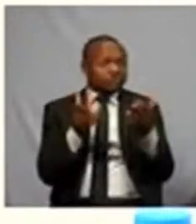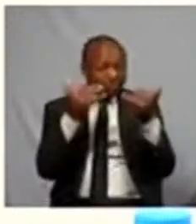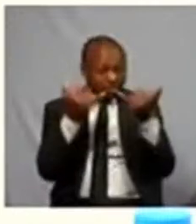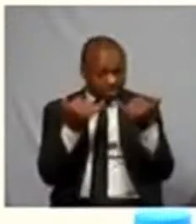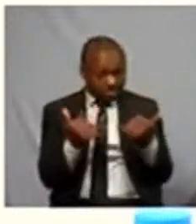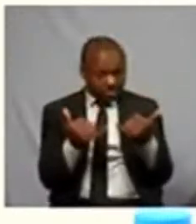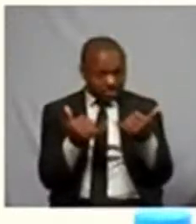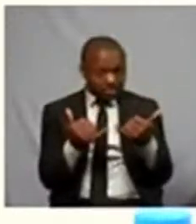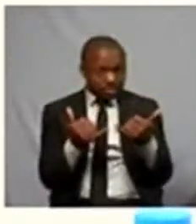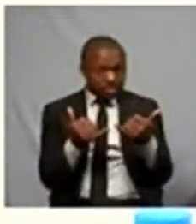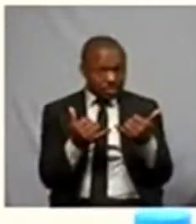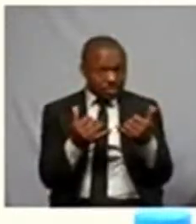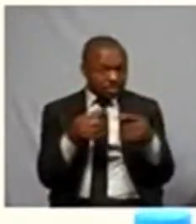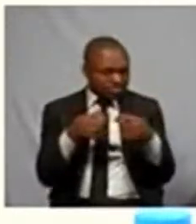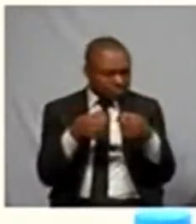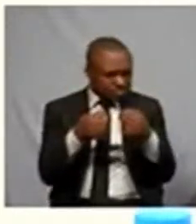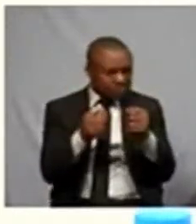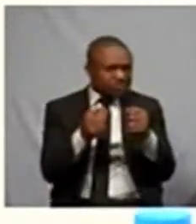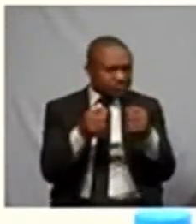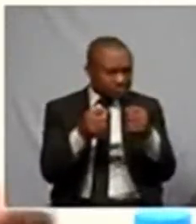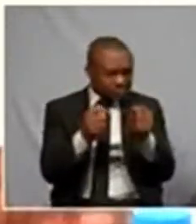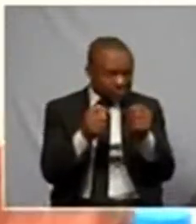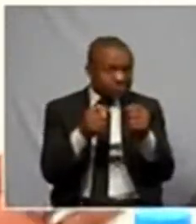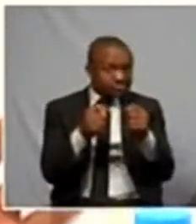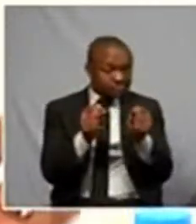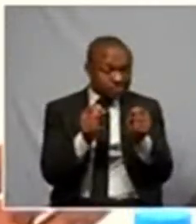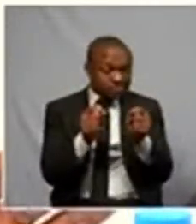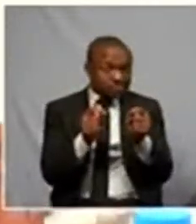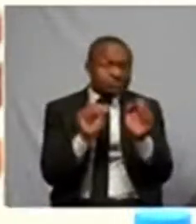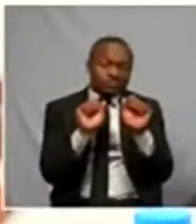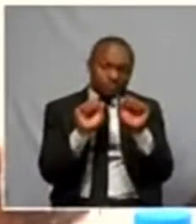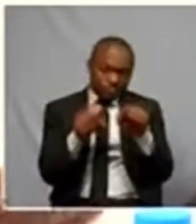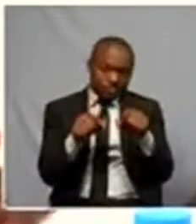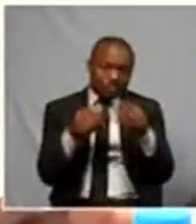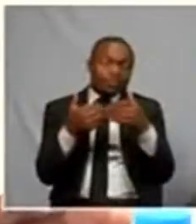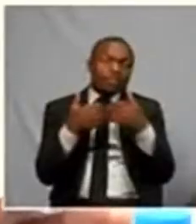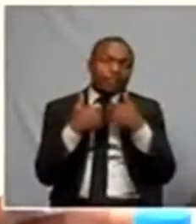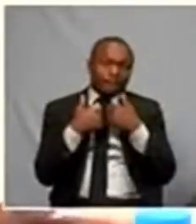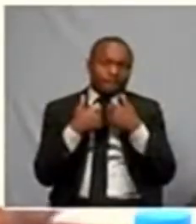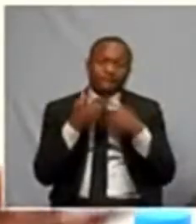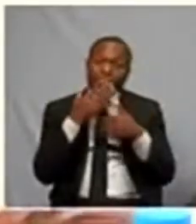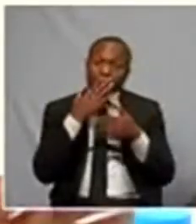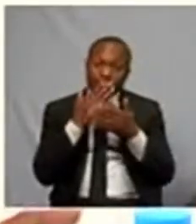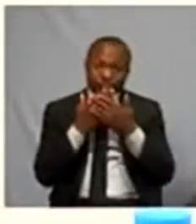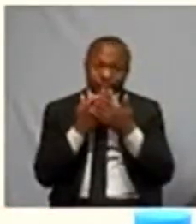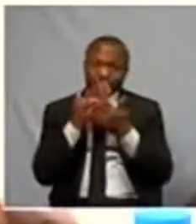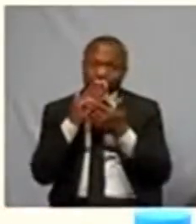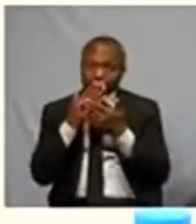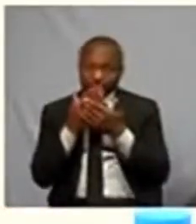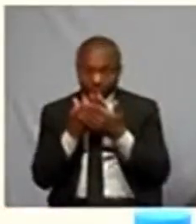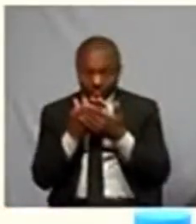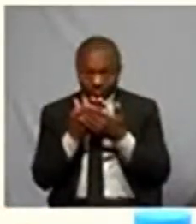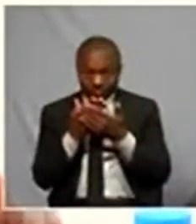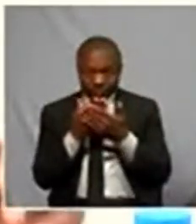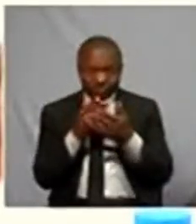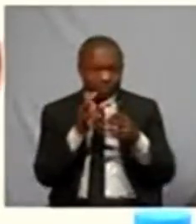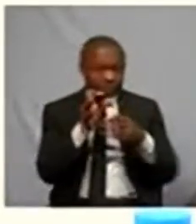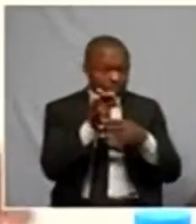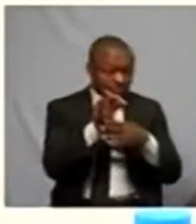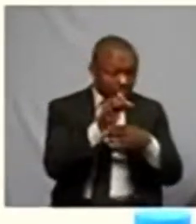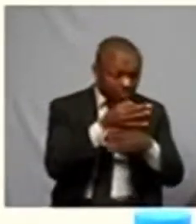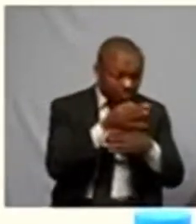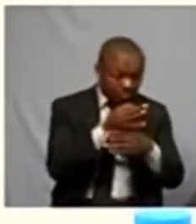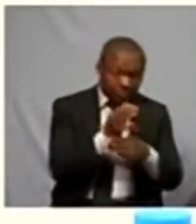think efforts are being made to ensure that we have a robust aquaculture sector, where